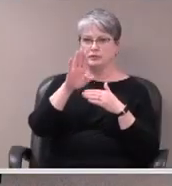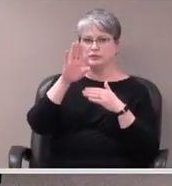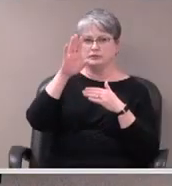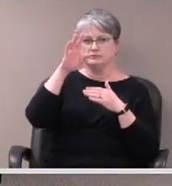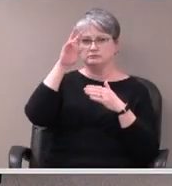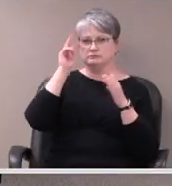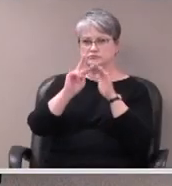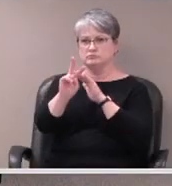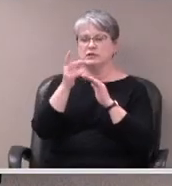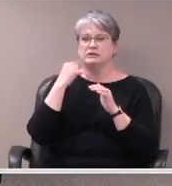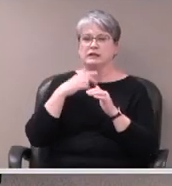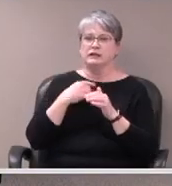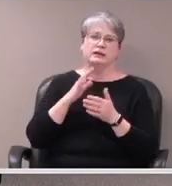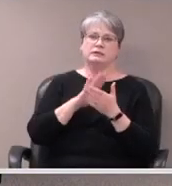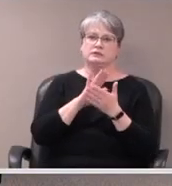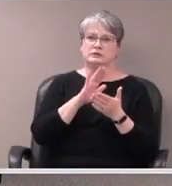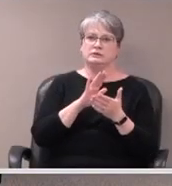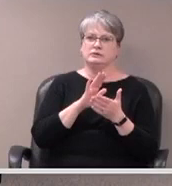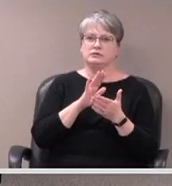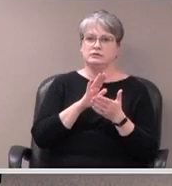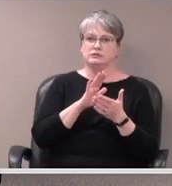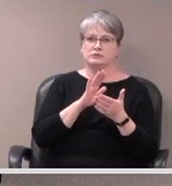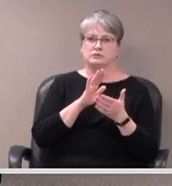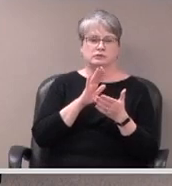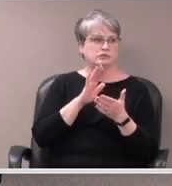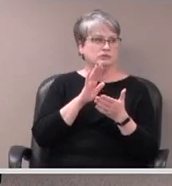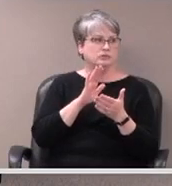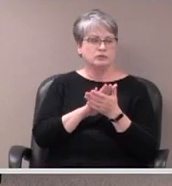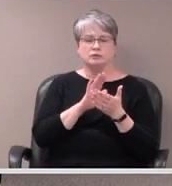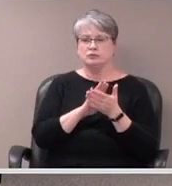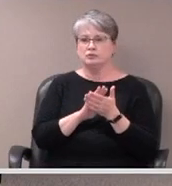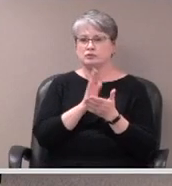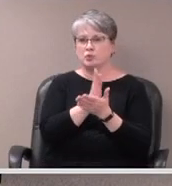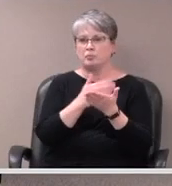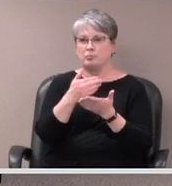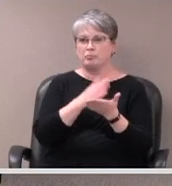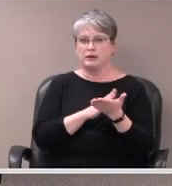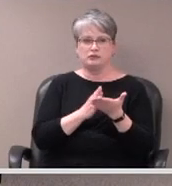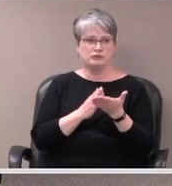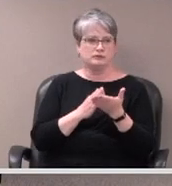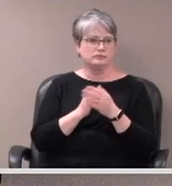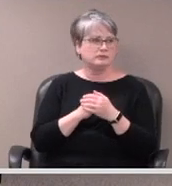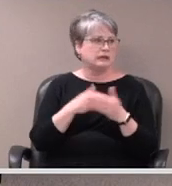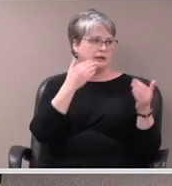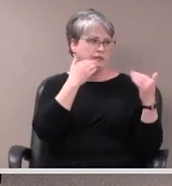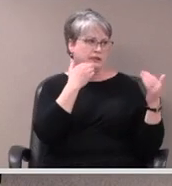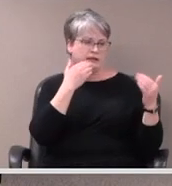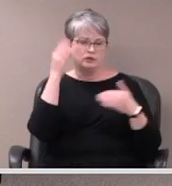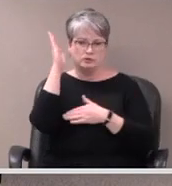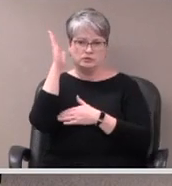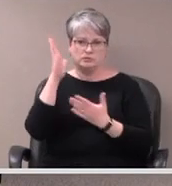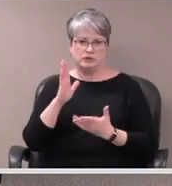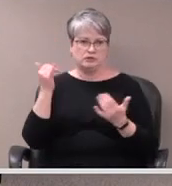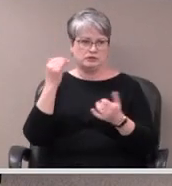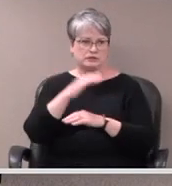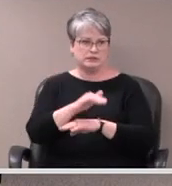and school allocation standards, but I will let Dr. Polio introduce the items. Thank you to the speakers that were here this evening. Dr.